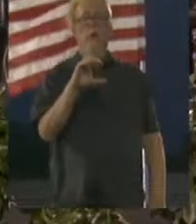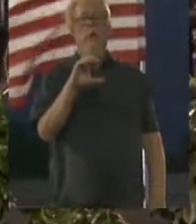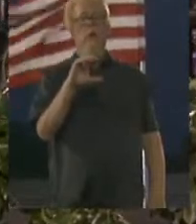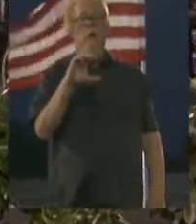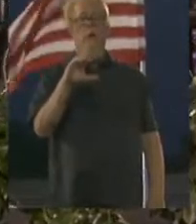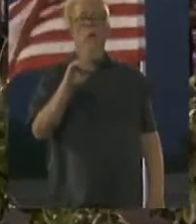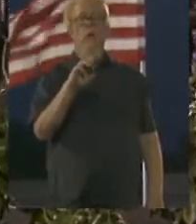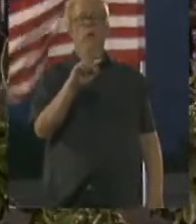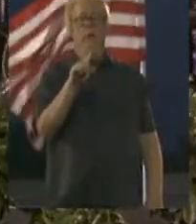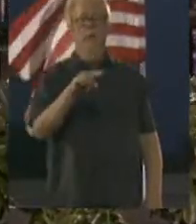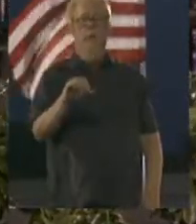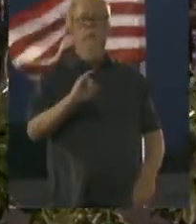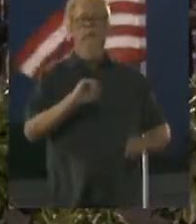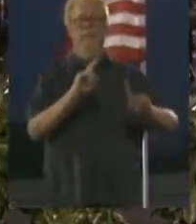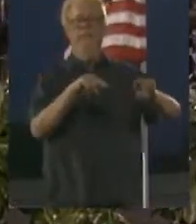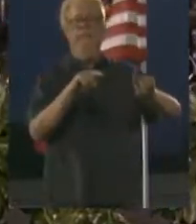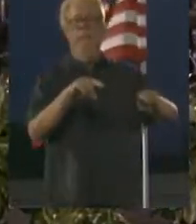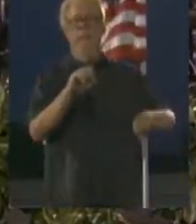Mary's University.